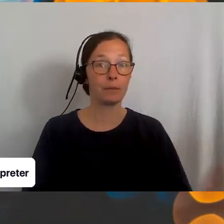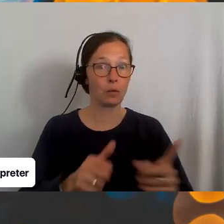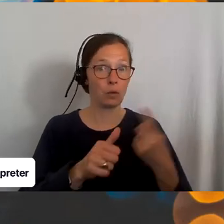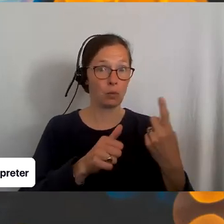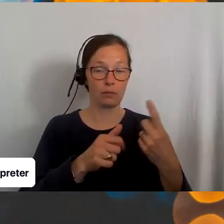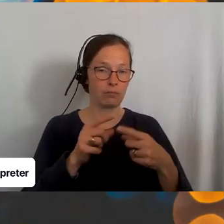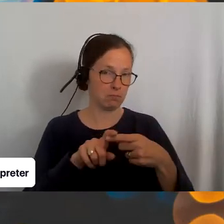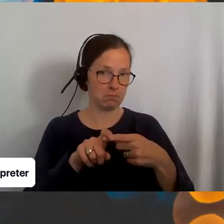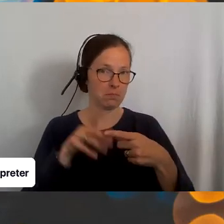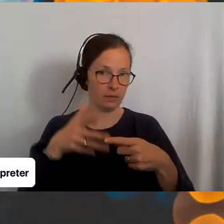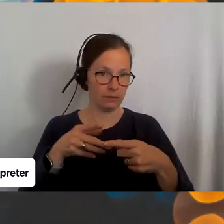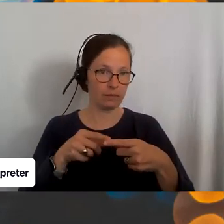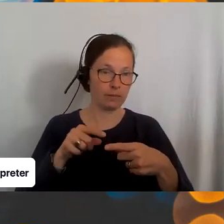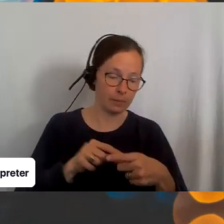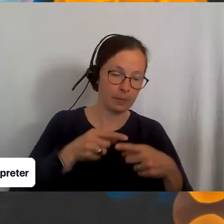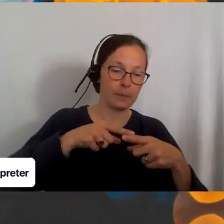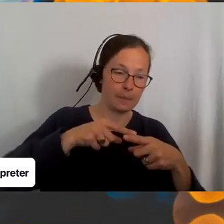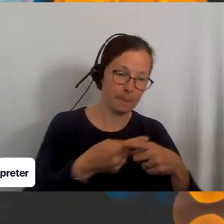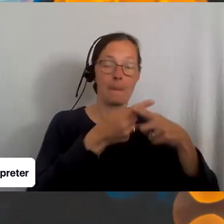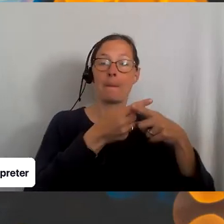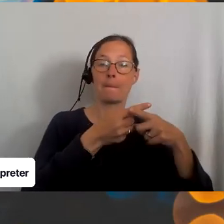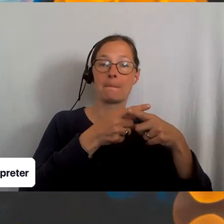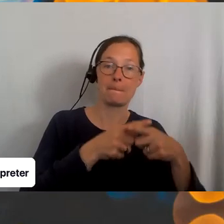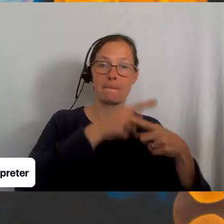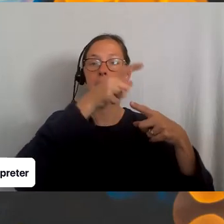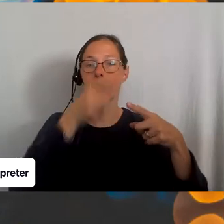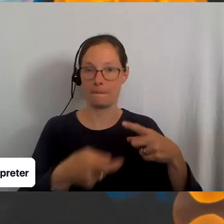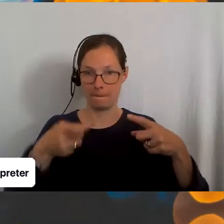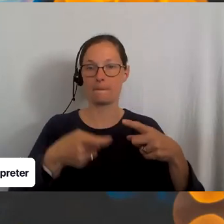grab this one, lift it up and over and off the needle.